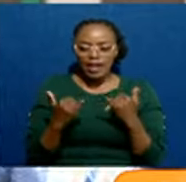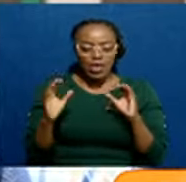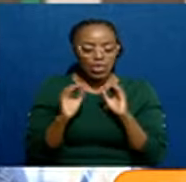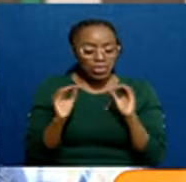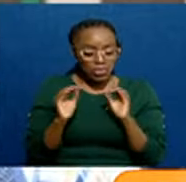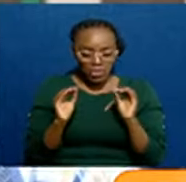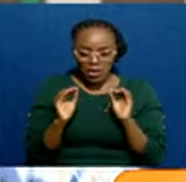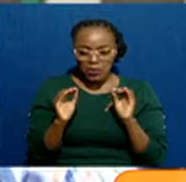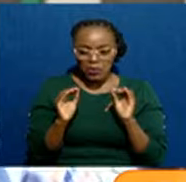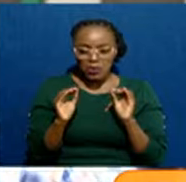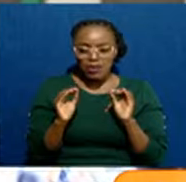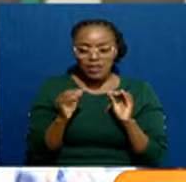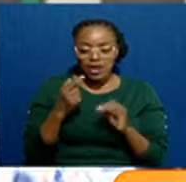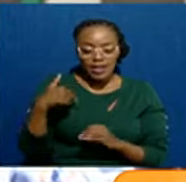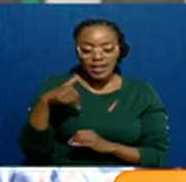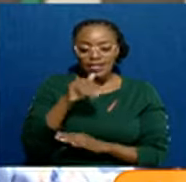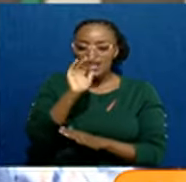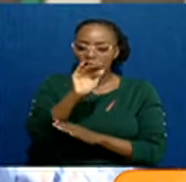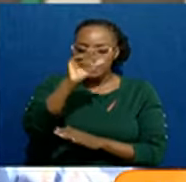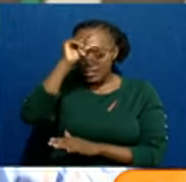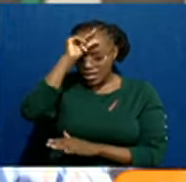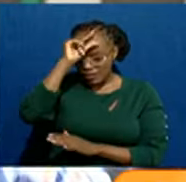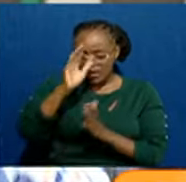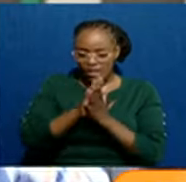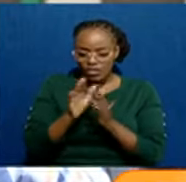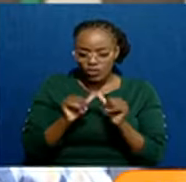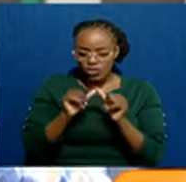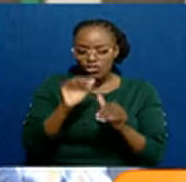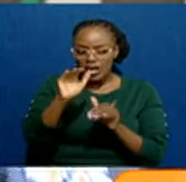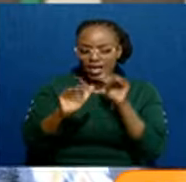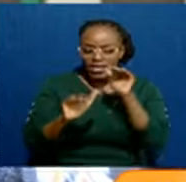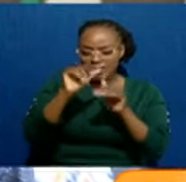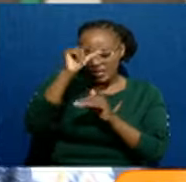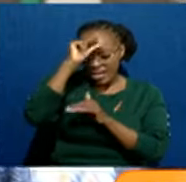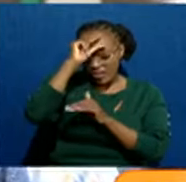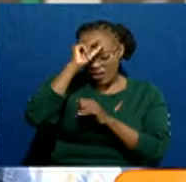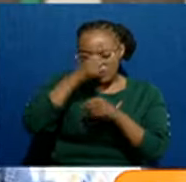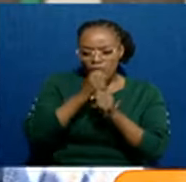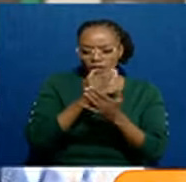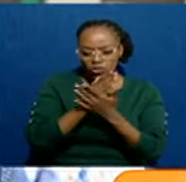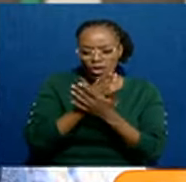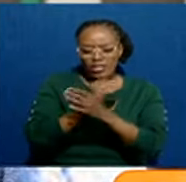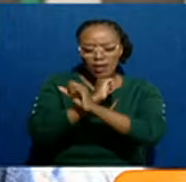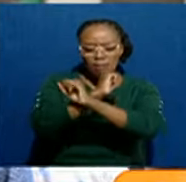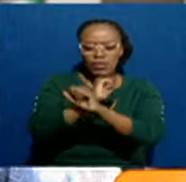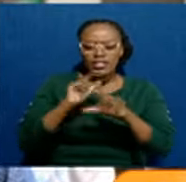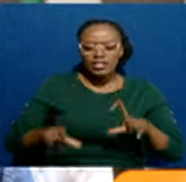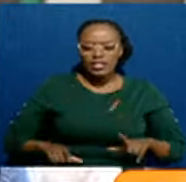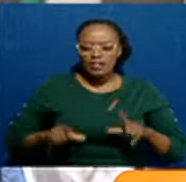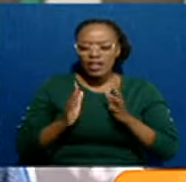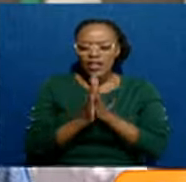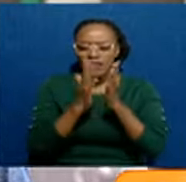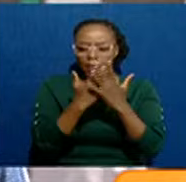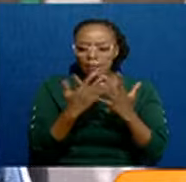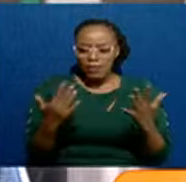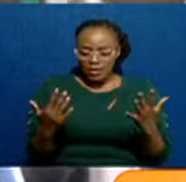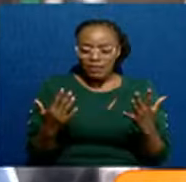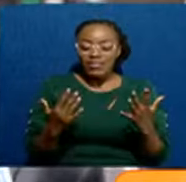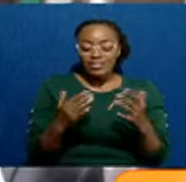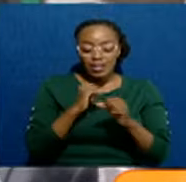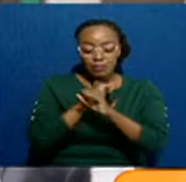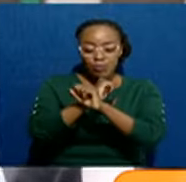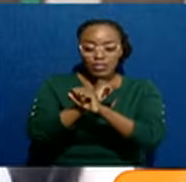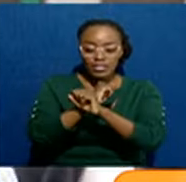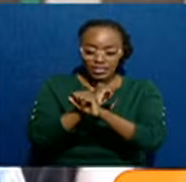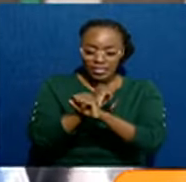in this time. And we have been asking the government, and we continue asking them to make sure that, one, they protect life and properties, and they, more so, they protect